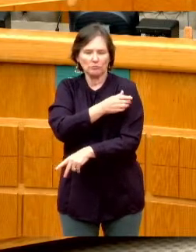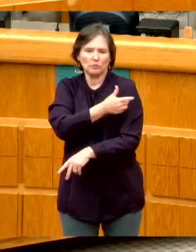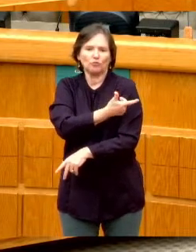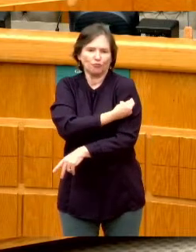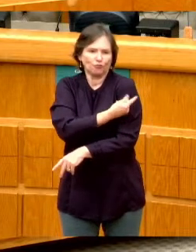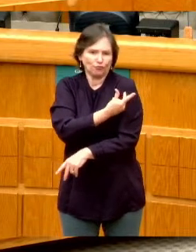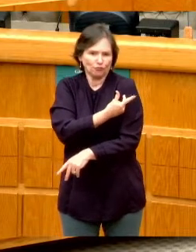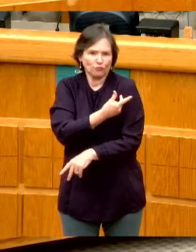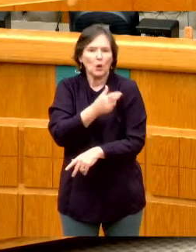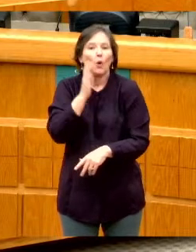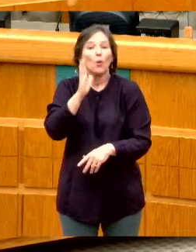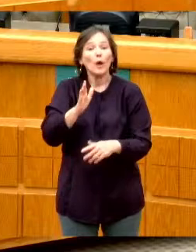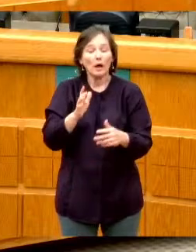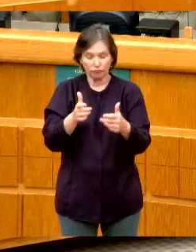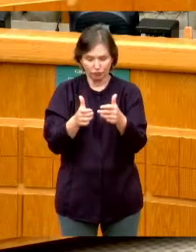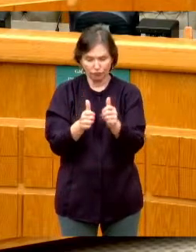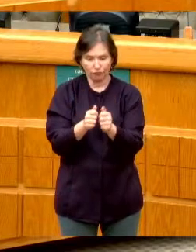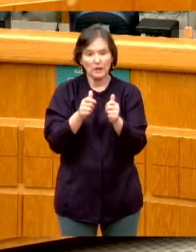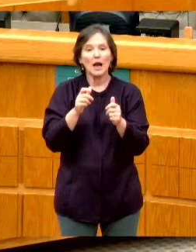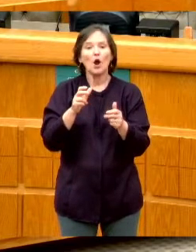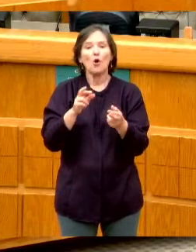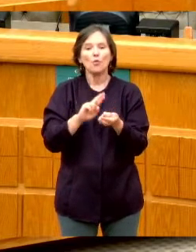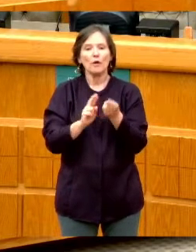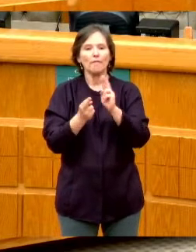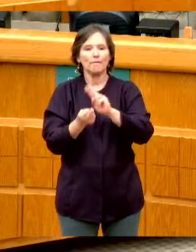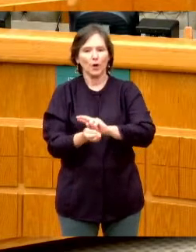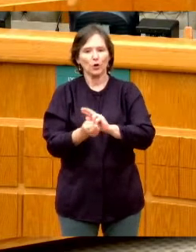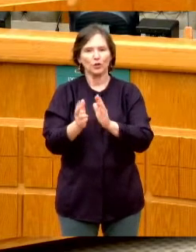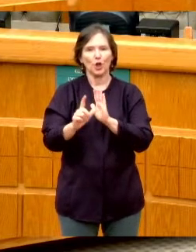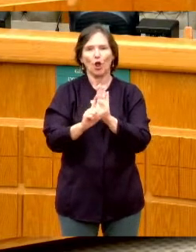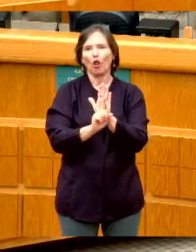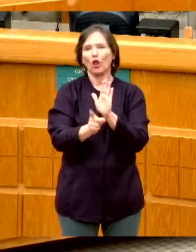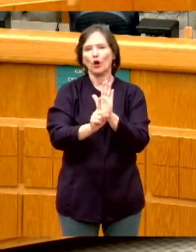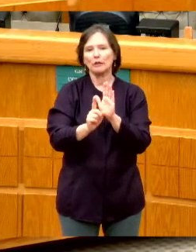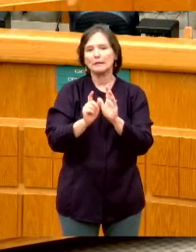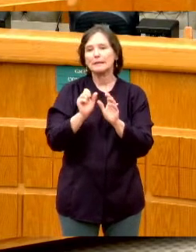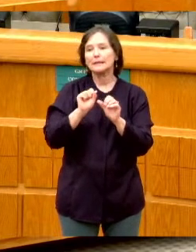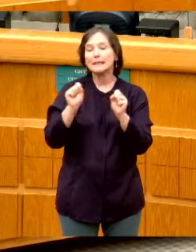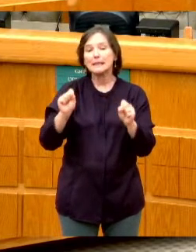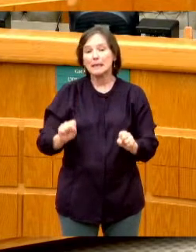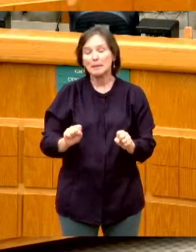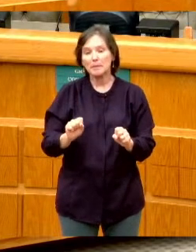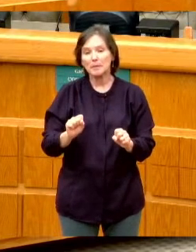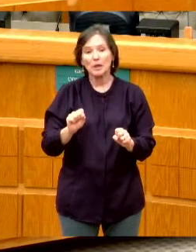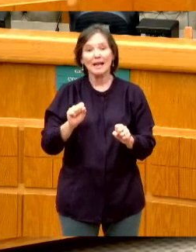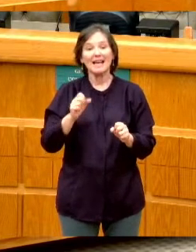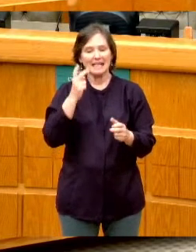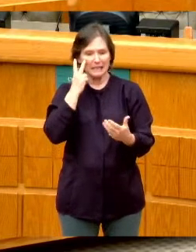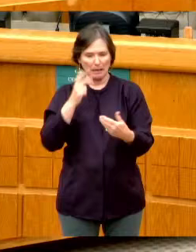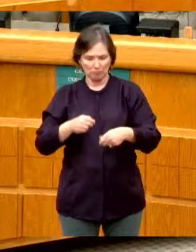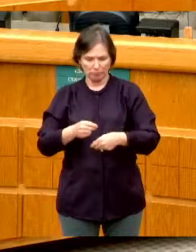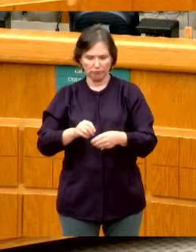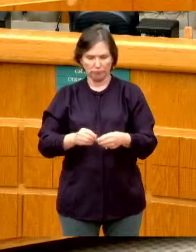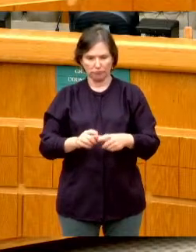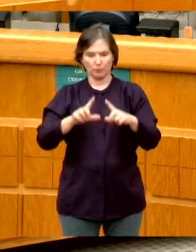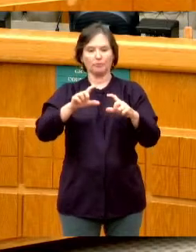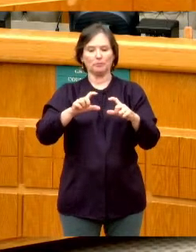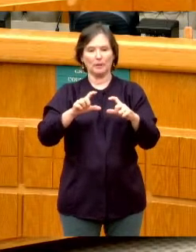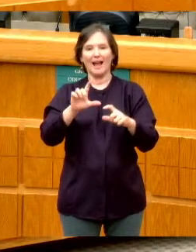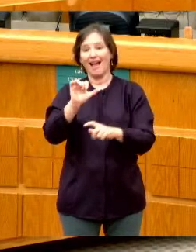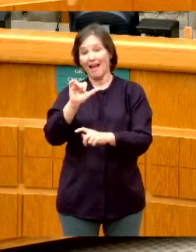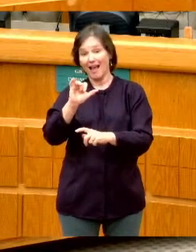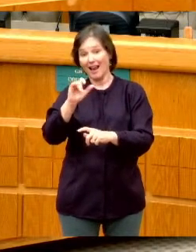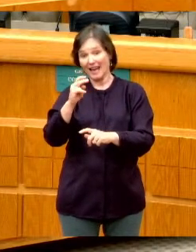reverse alert system, and you will need to click on the link and follow the directions.